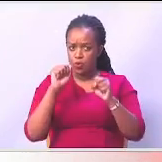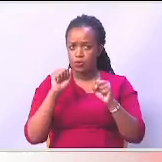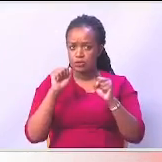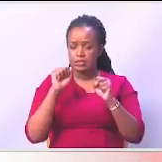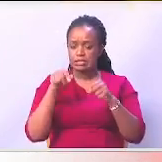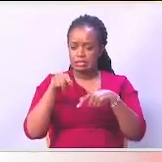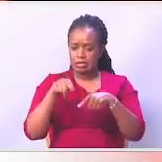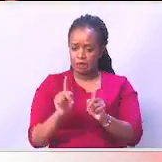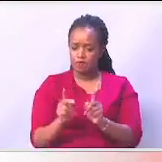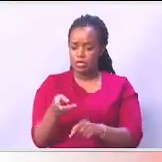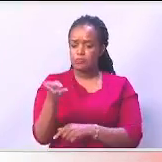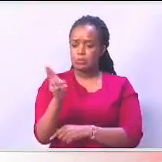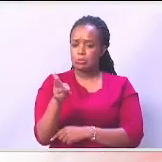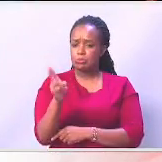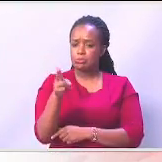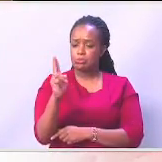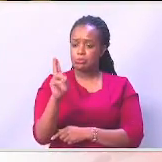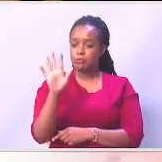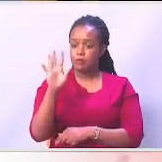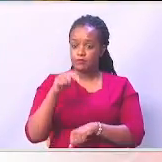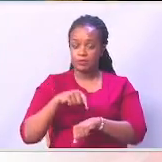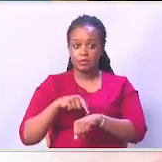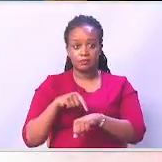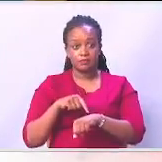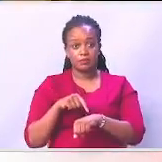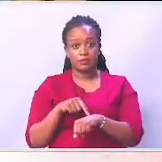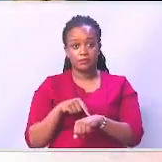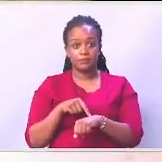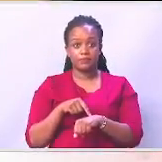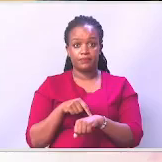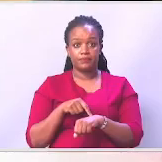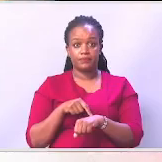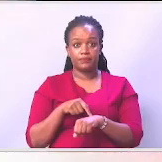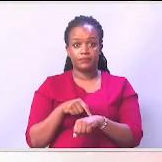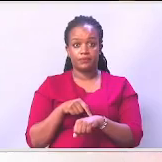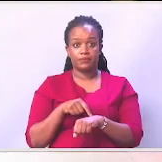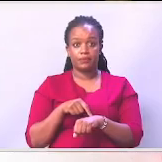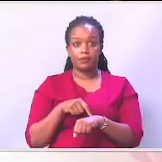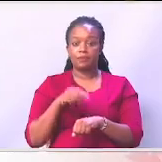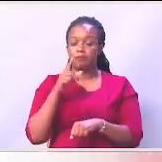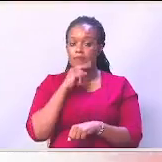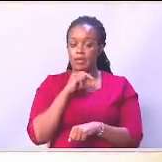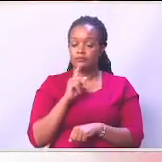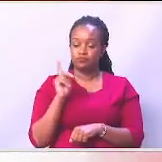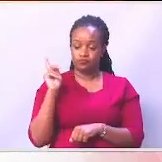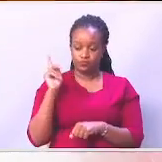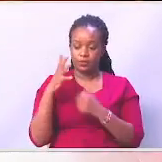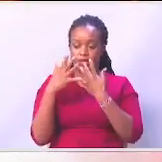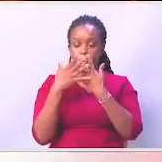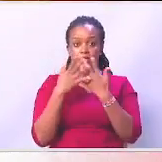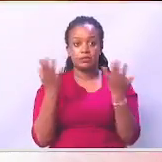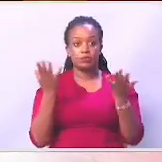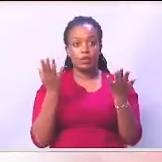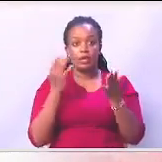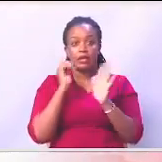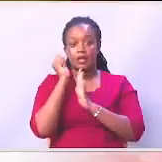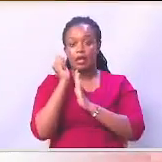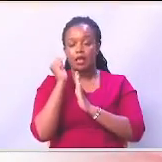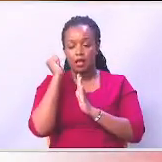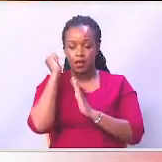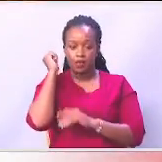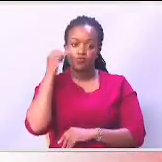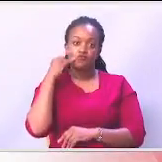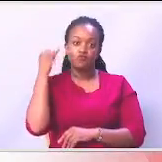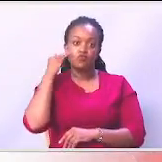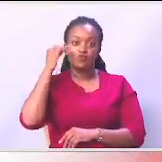took offense and shot him 5 times on the spot. Muthunga was arrested in Nakuru town Sunday, where he